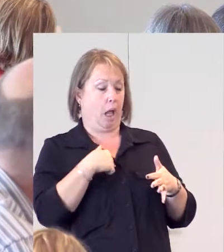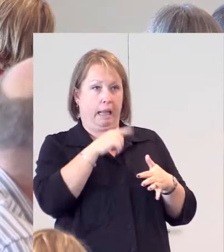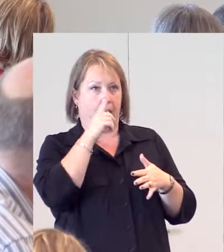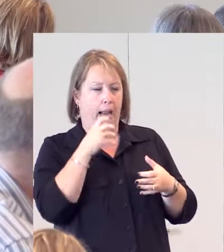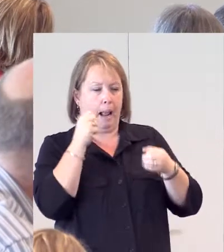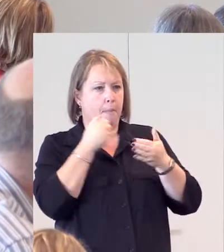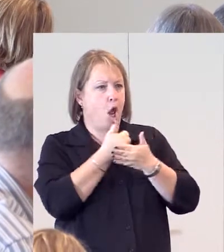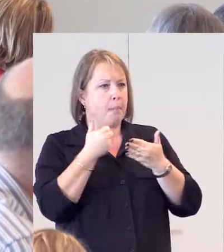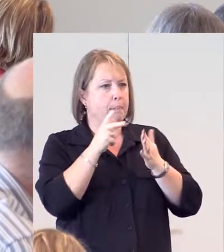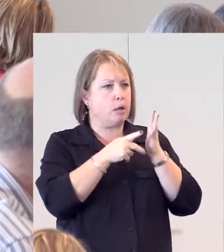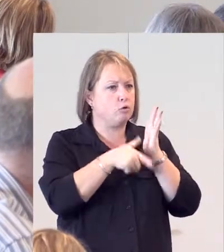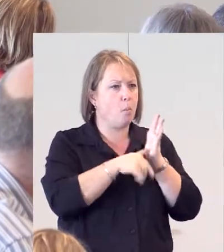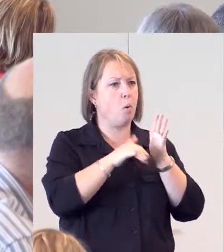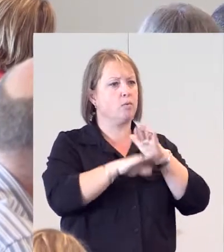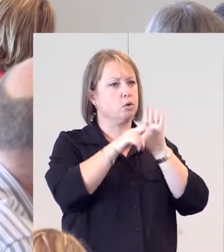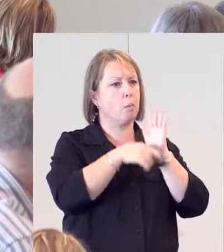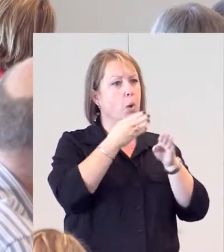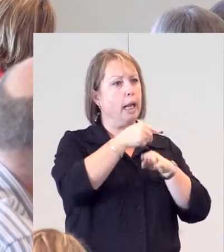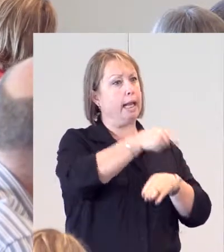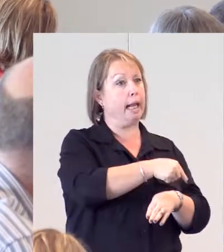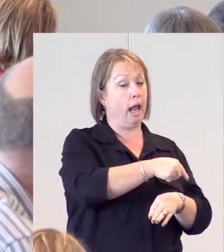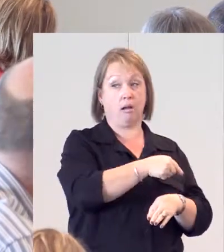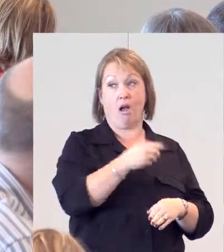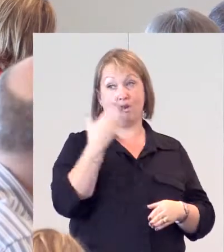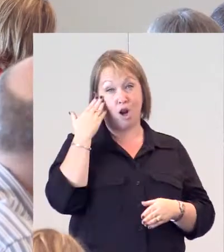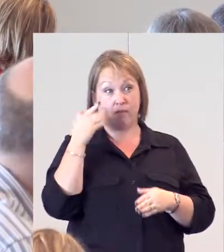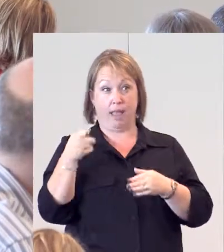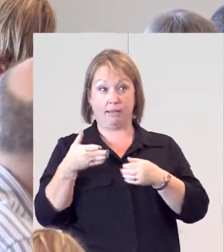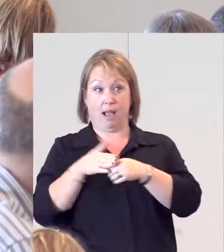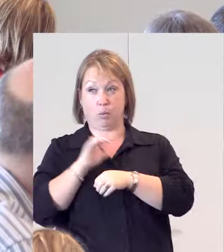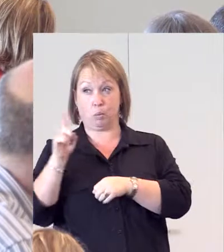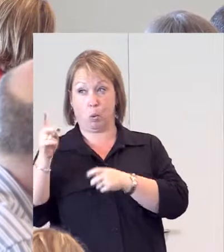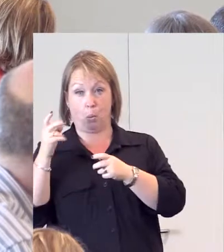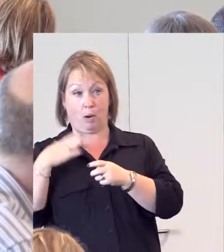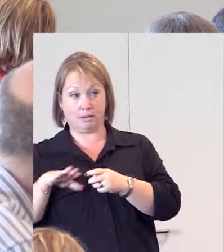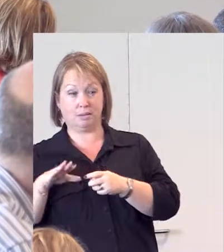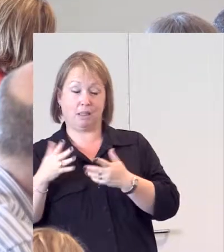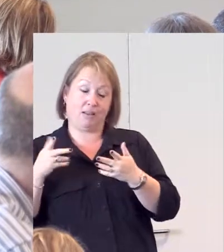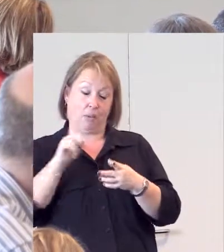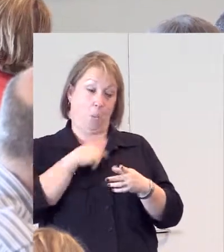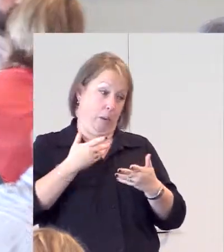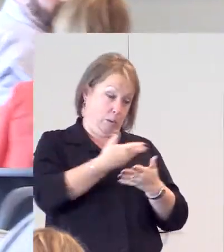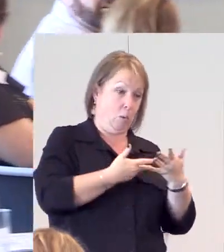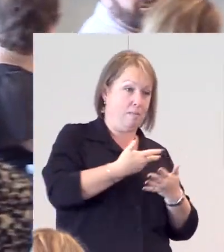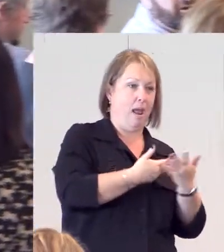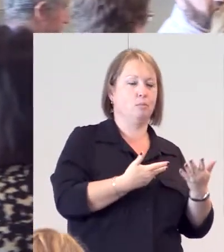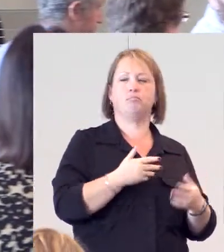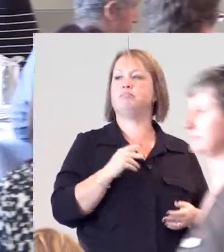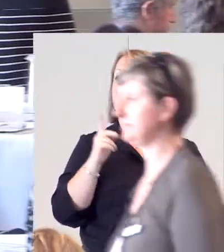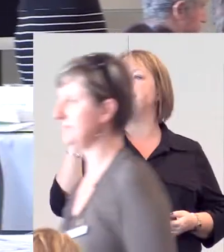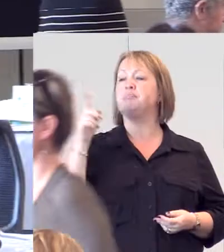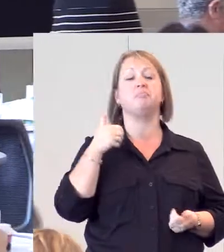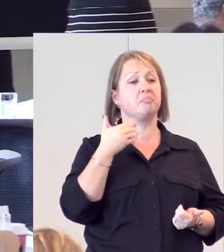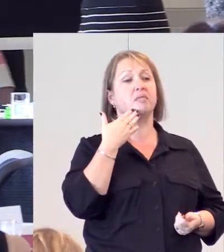part-time or full-time work here. So yeah, I don't know if that's what you're looking for, but that's what we talked about. Thank you. Thanks very much.